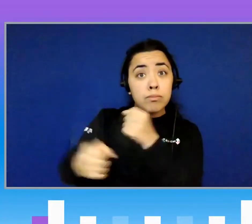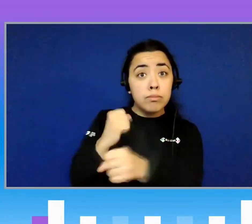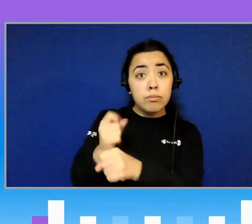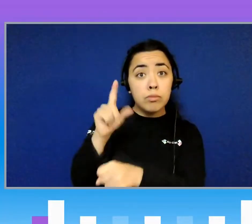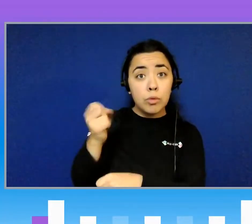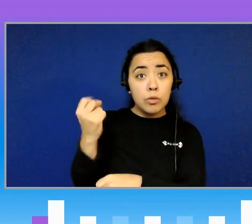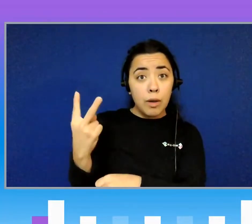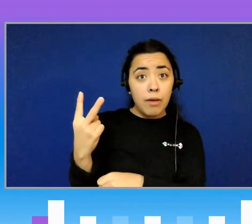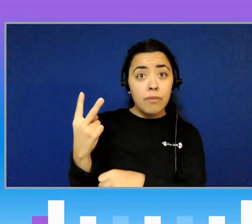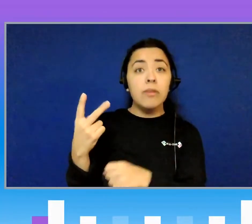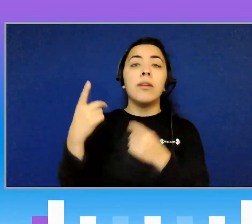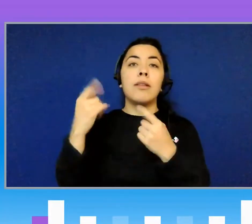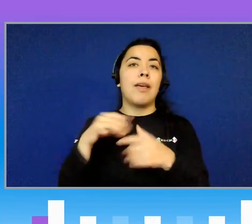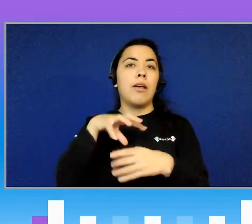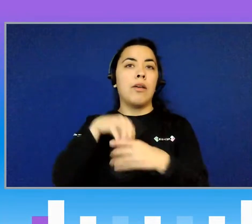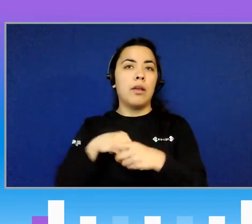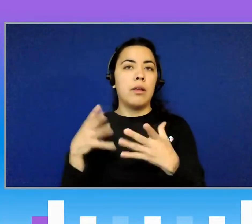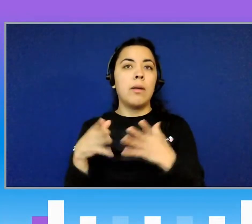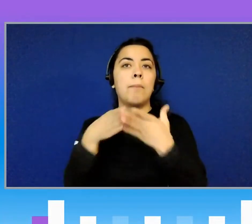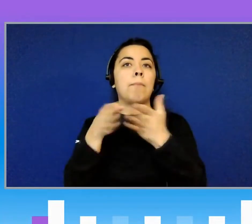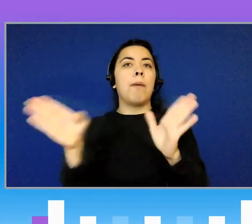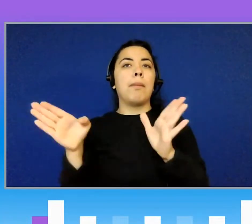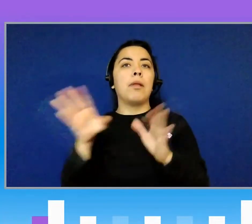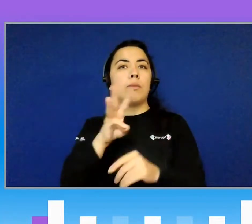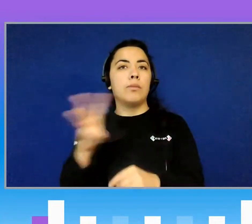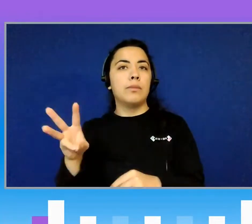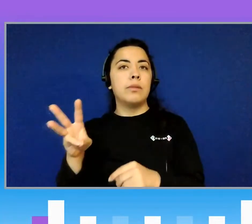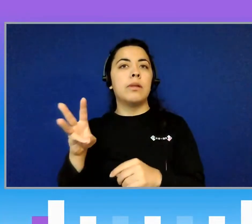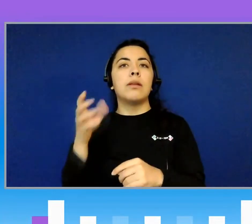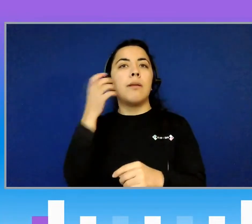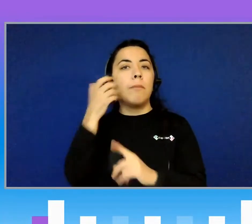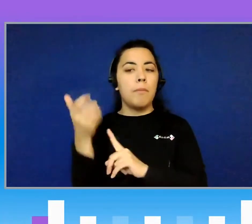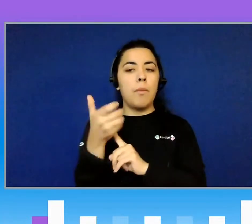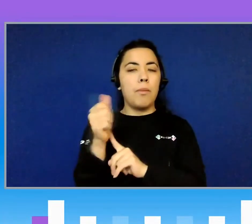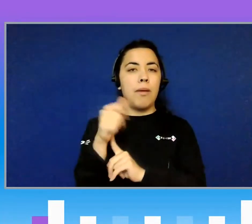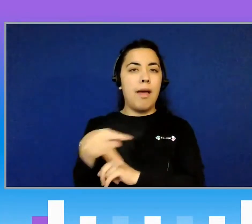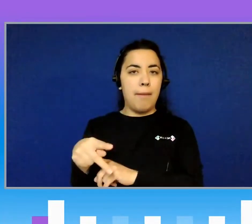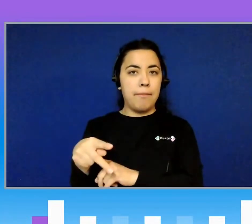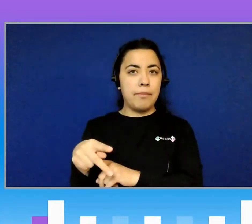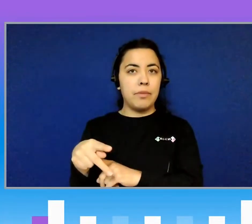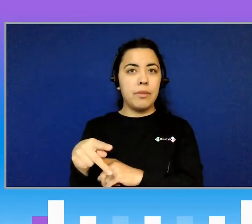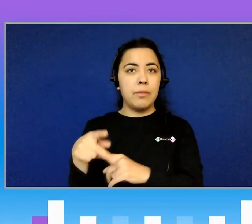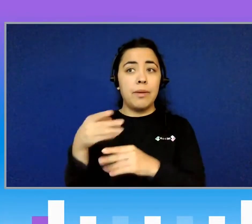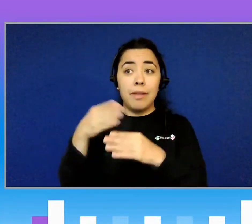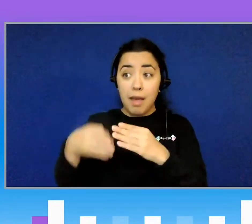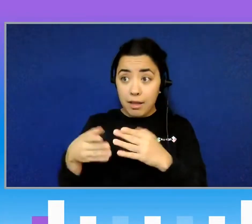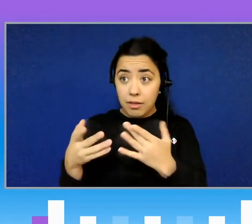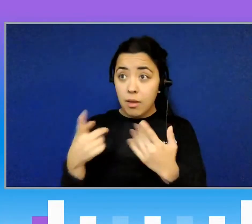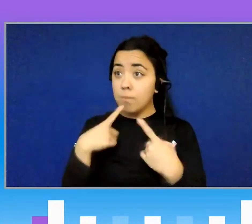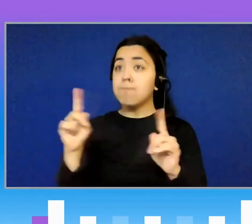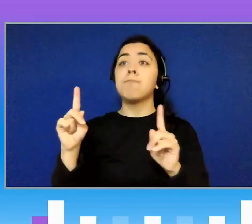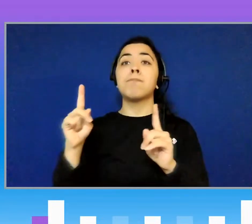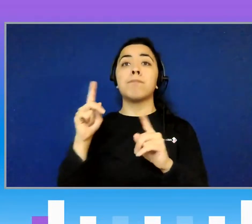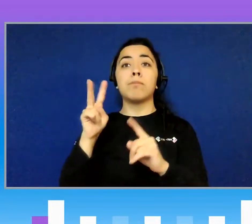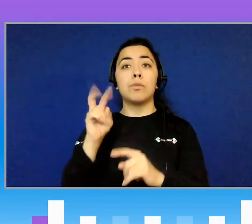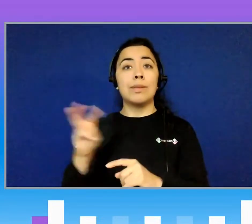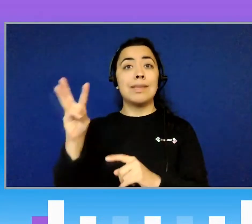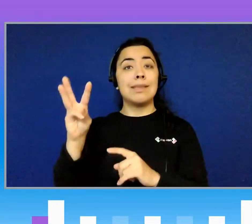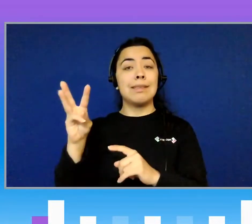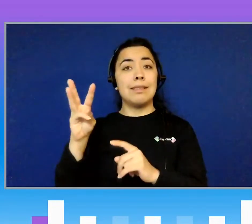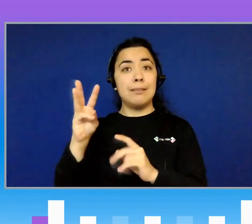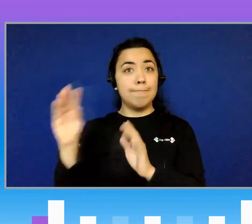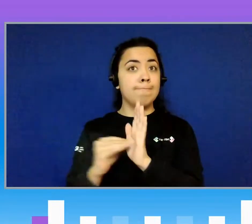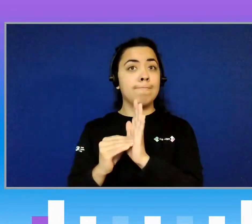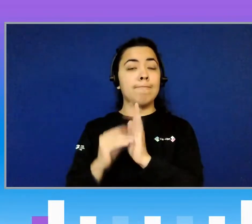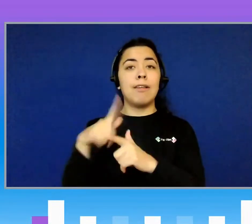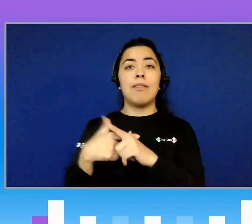this only covered the public sector, websites and mobile applications. In the end, was adopted in 2016, and in 2015,